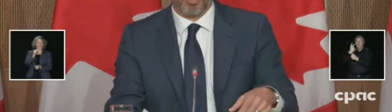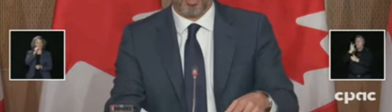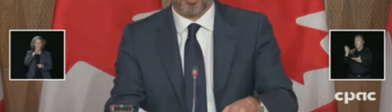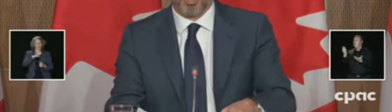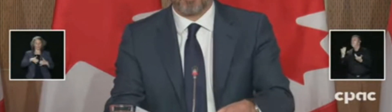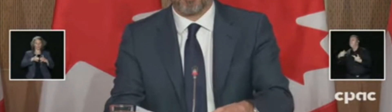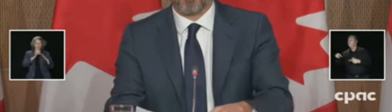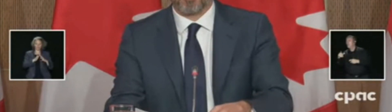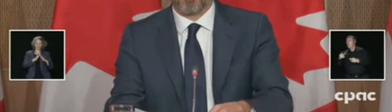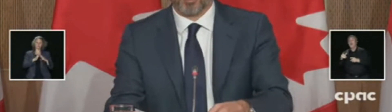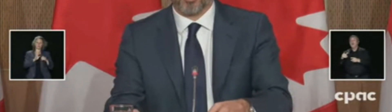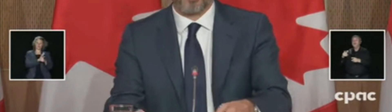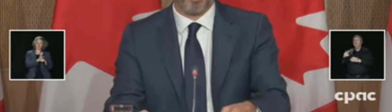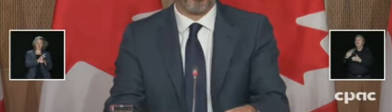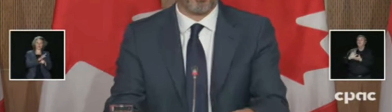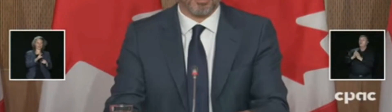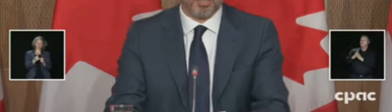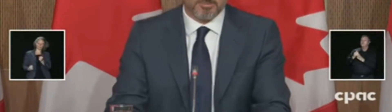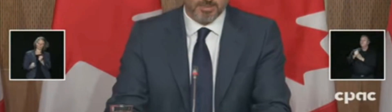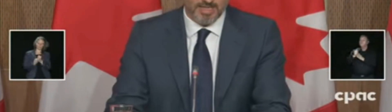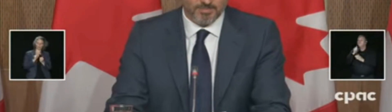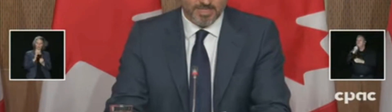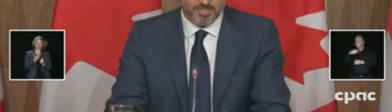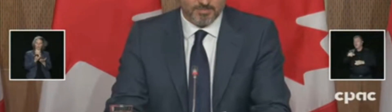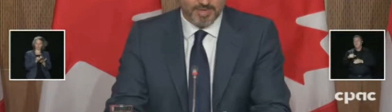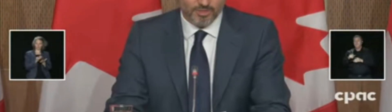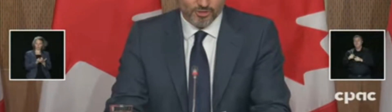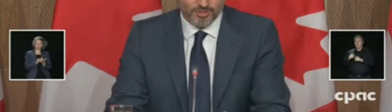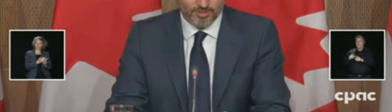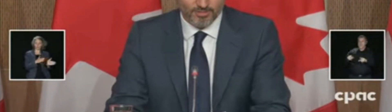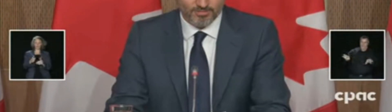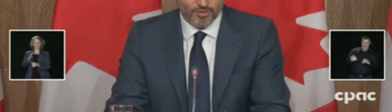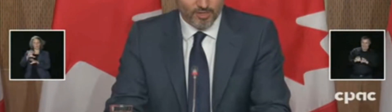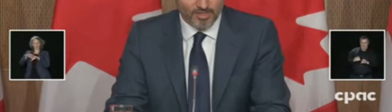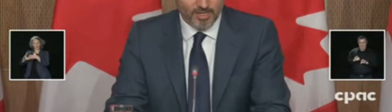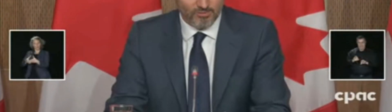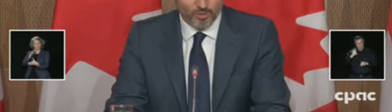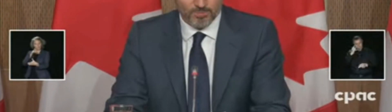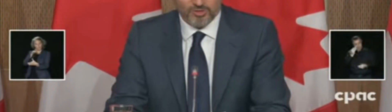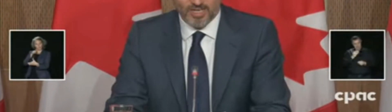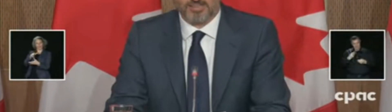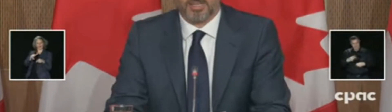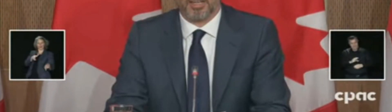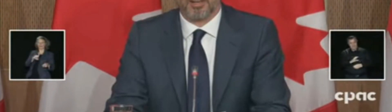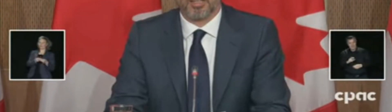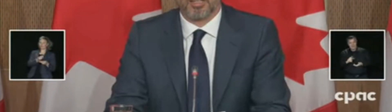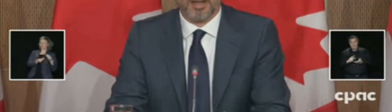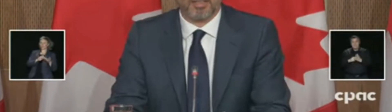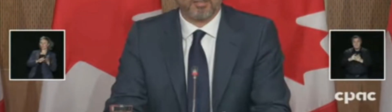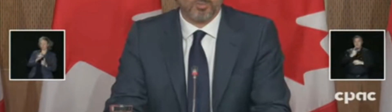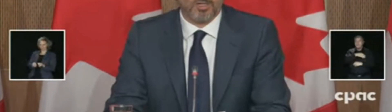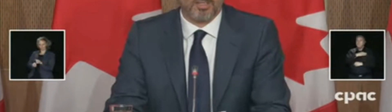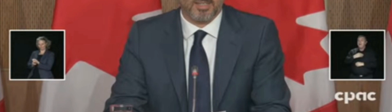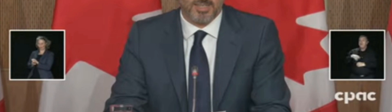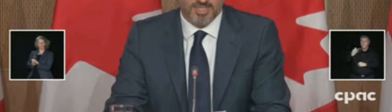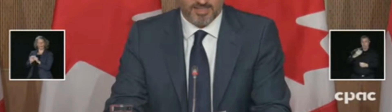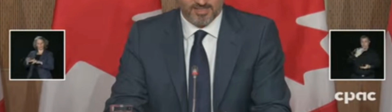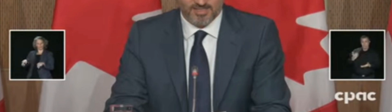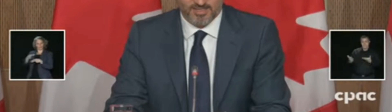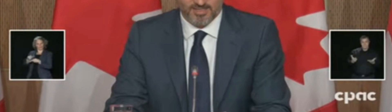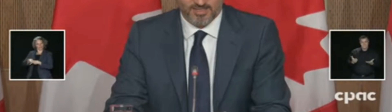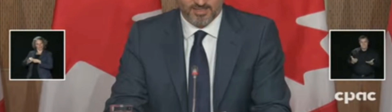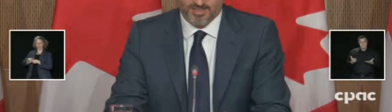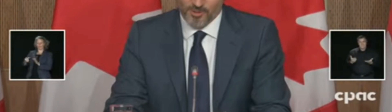our economy. For mothers, this plan means making sure you have good, affordable childcare to balance work and